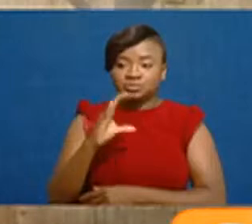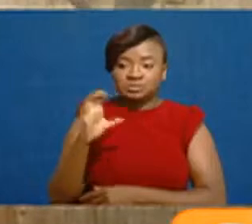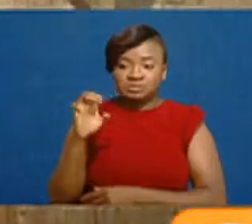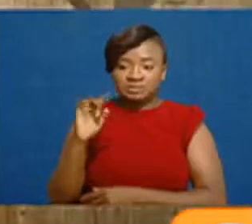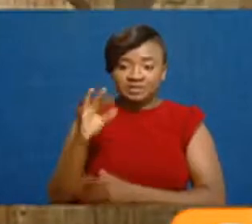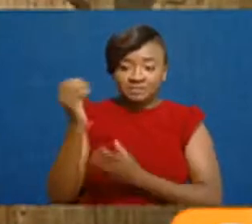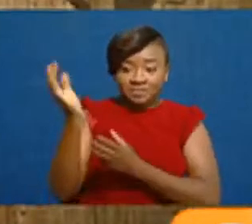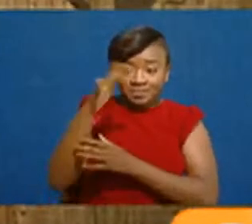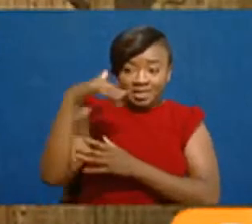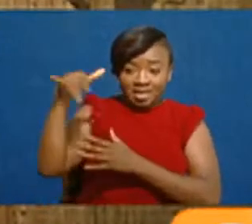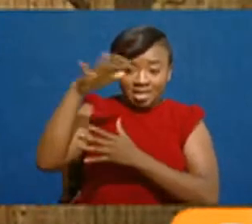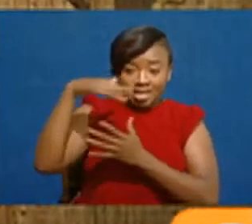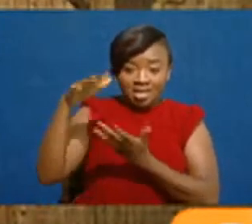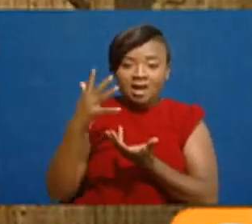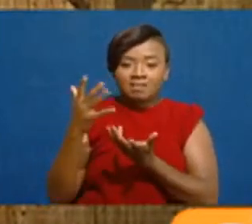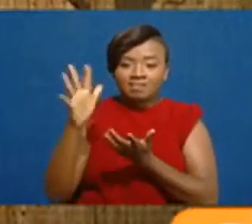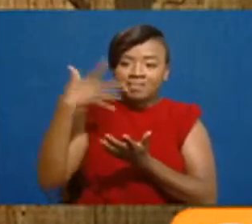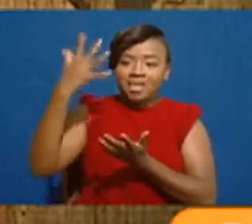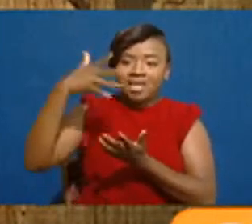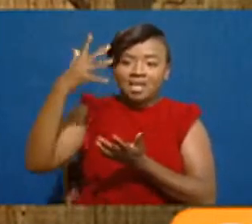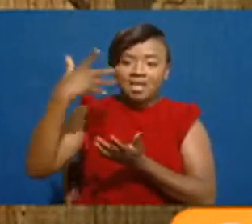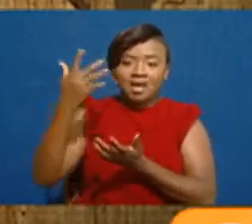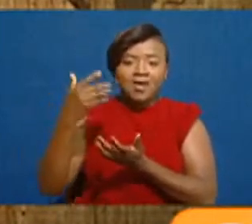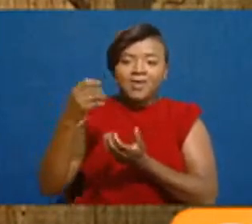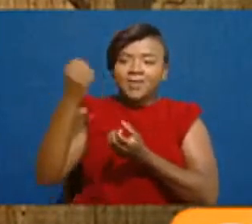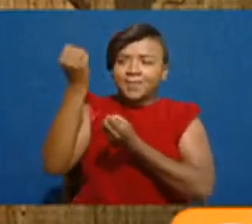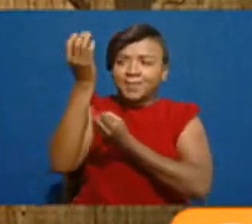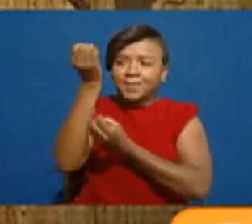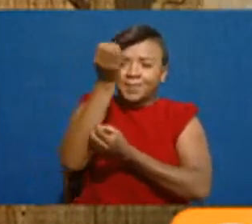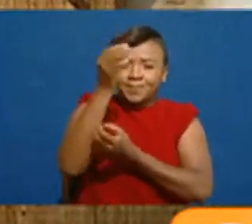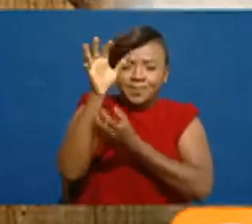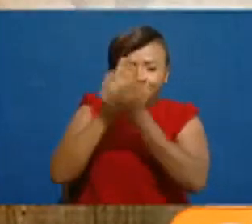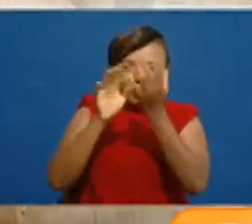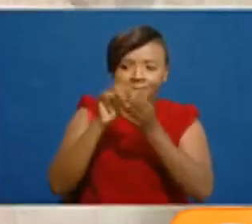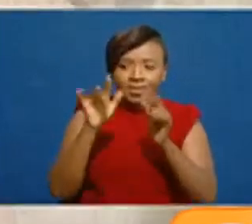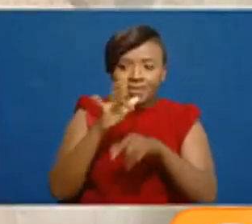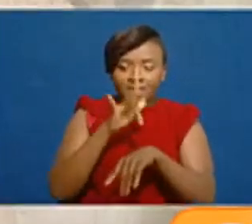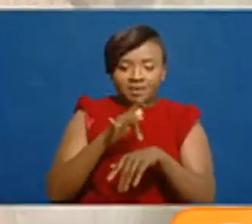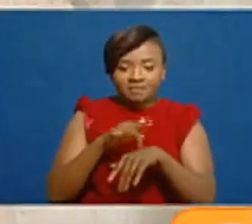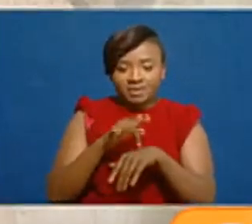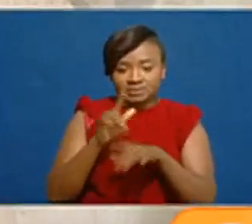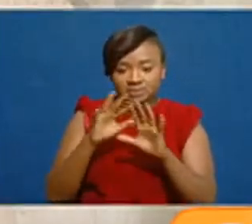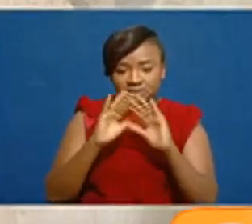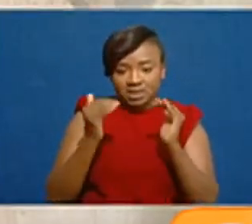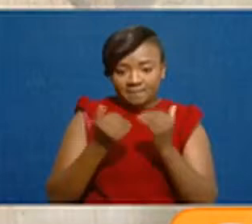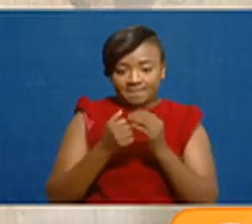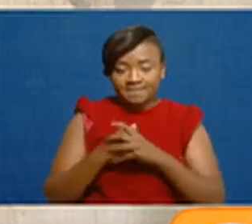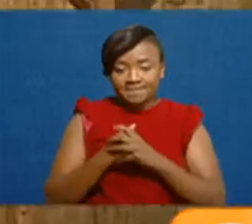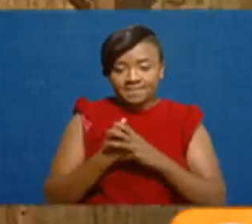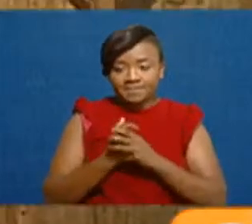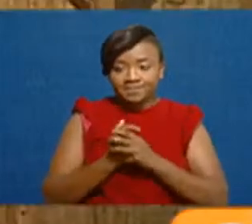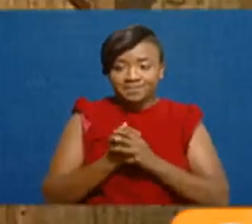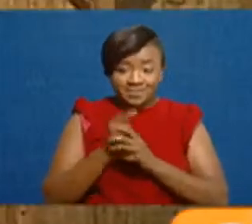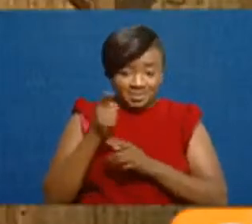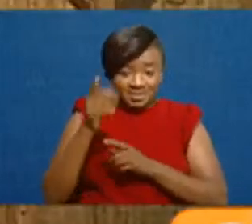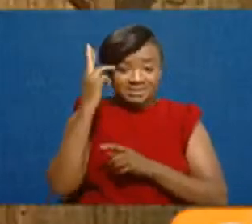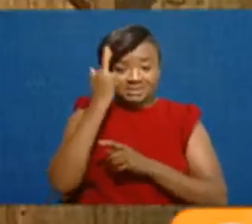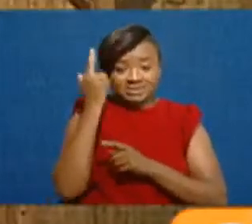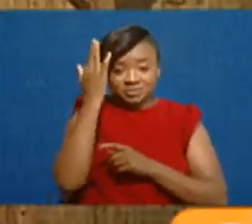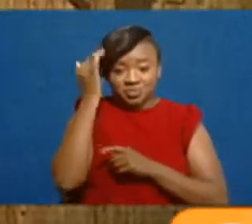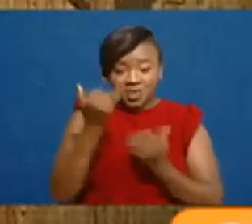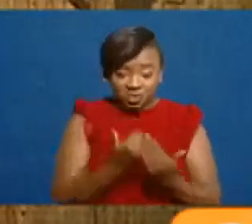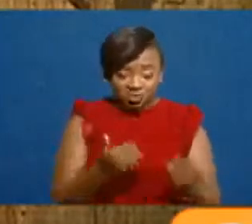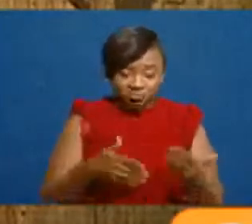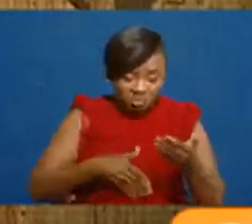accounted for 8.1 million deaths globally in 2021, becoming the second leading risk factor for death, including for